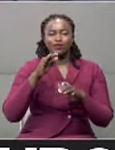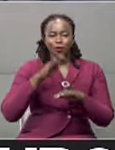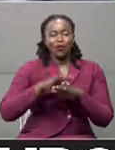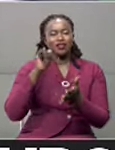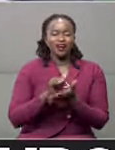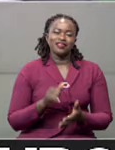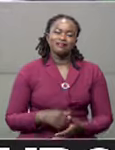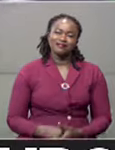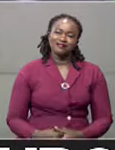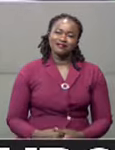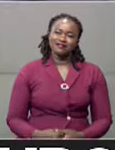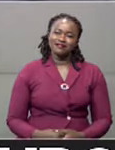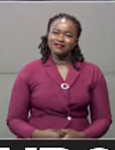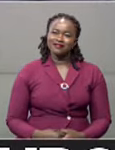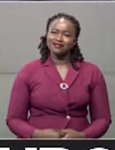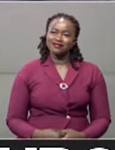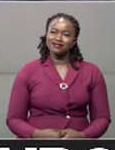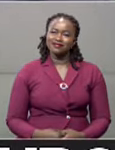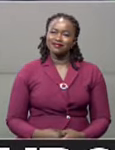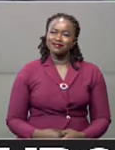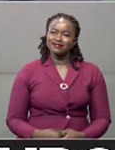you. Then,